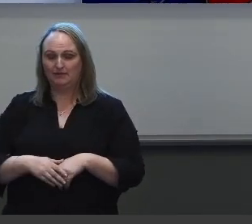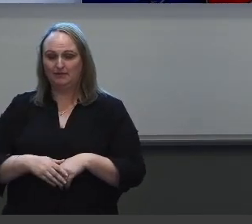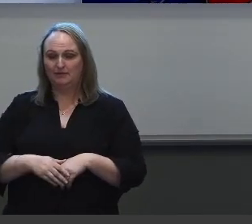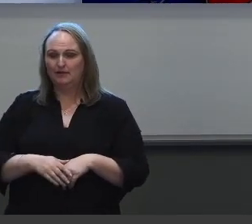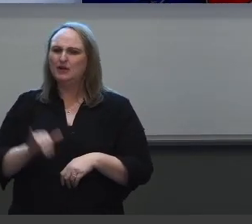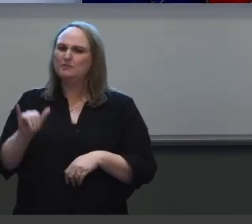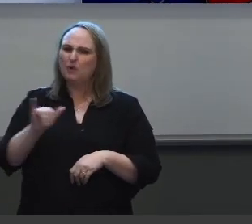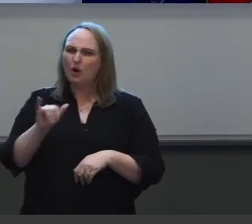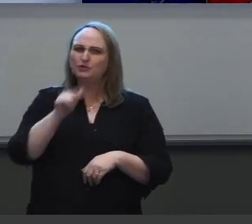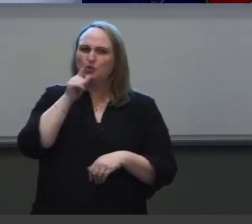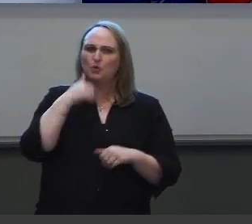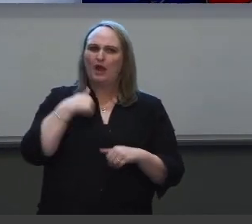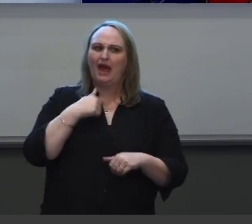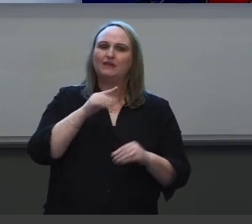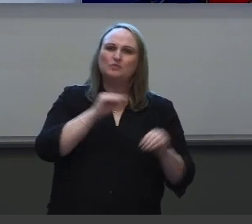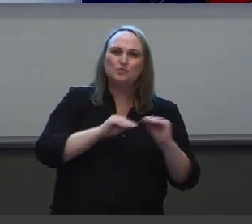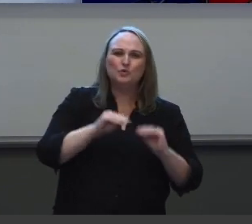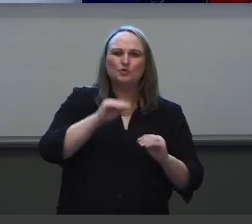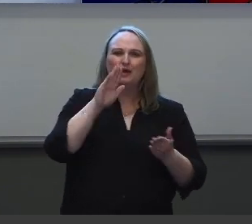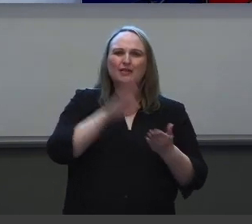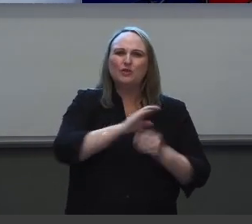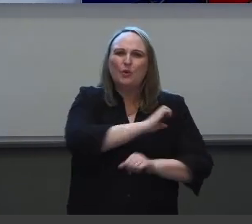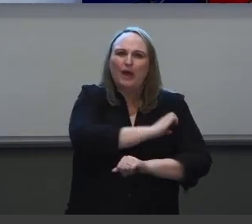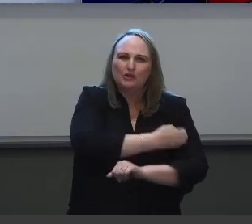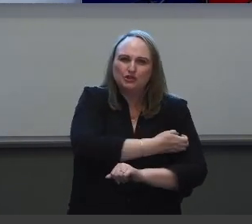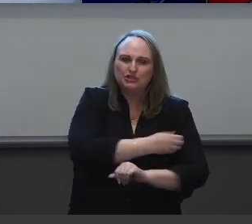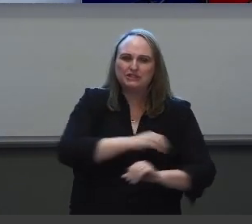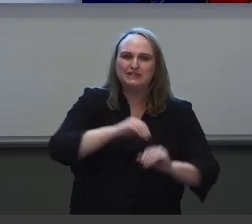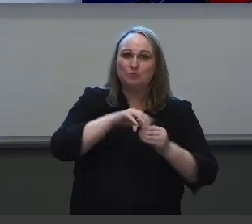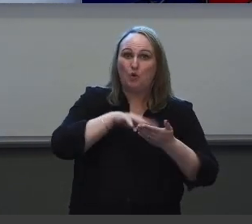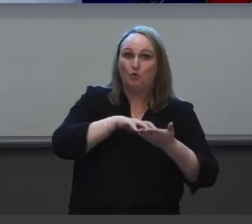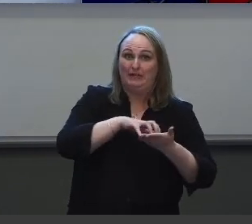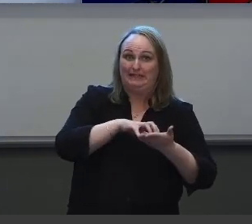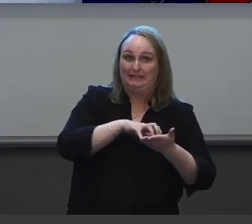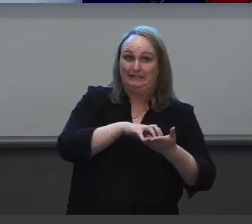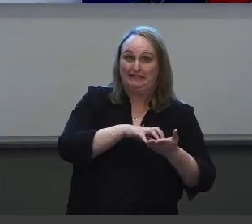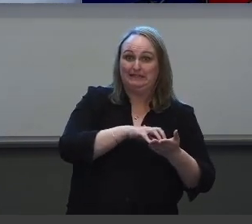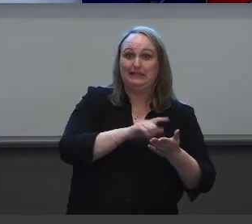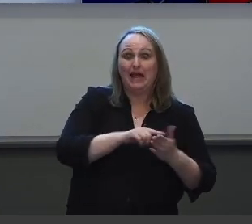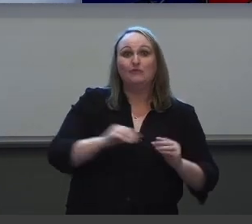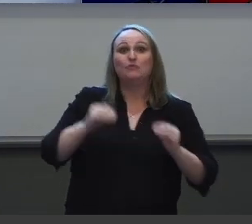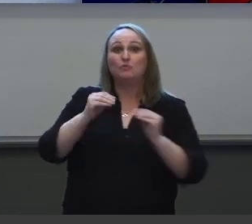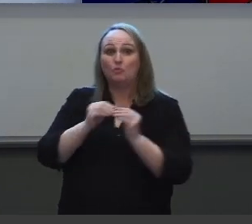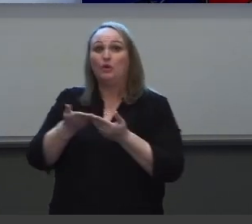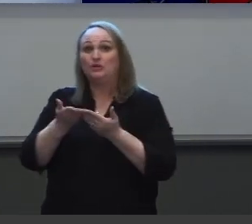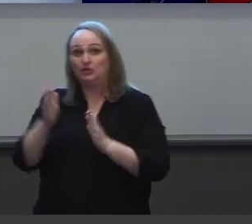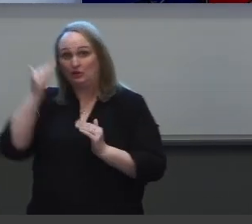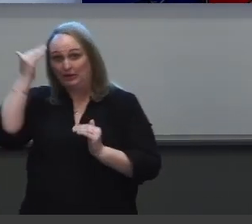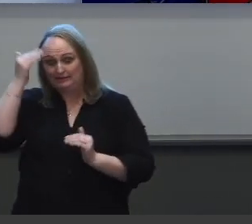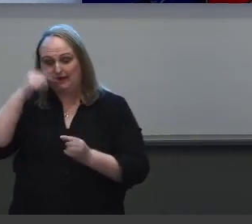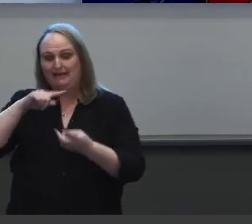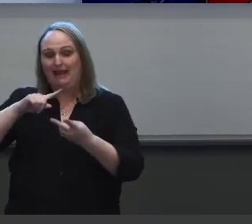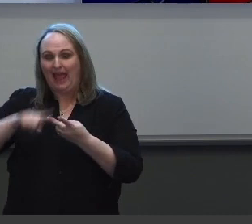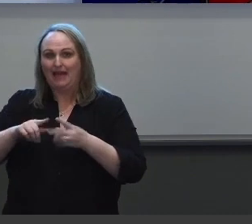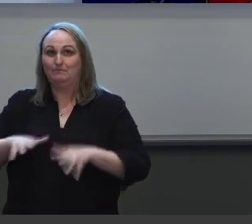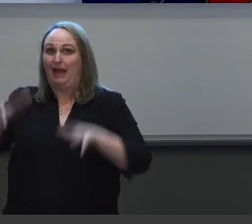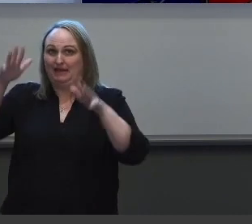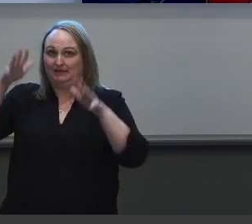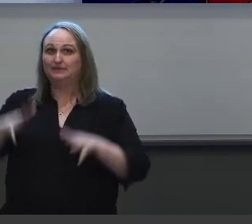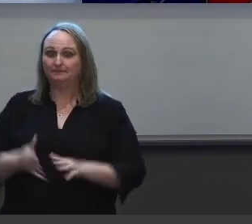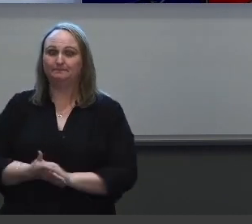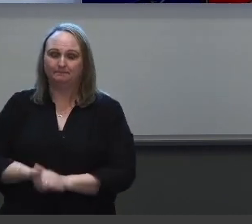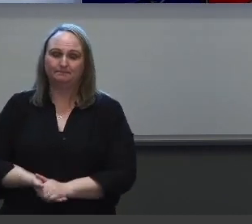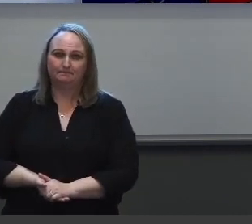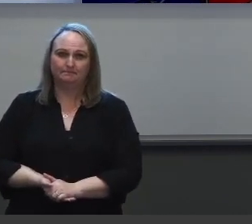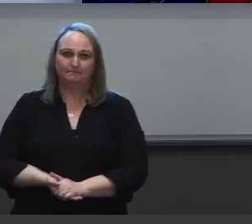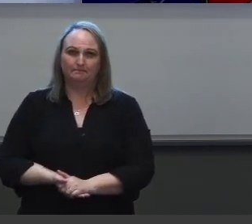classified with the movement and low energy and weakness subtype had higher rates of both generalized anxiety as well as panic